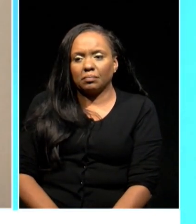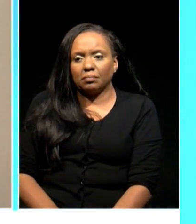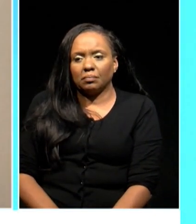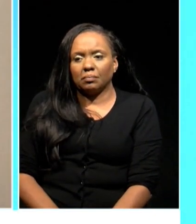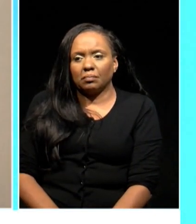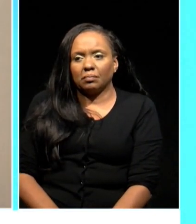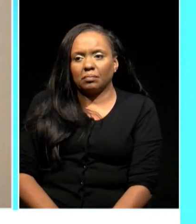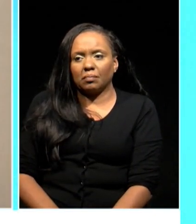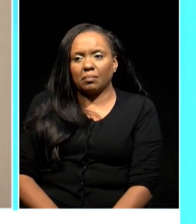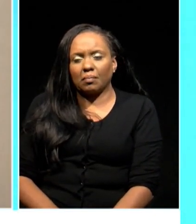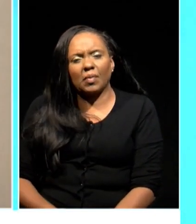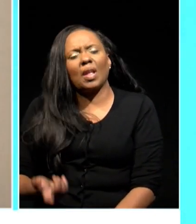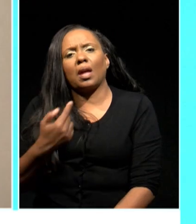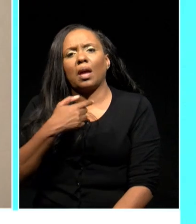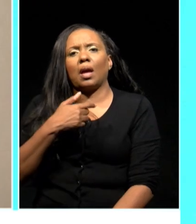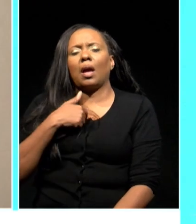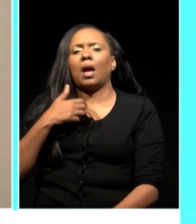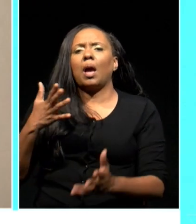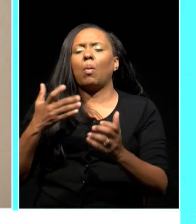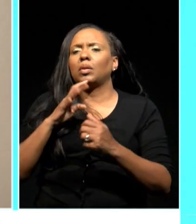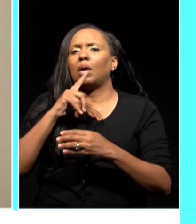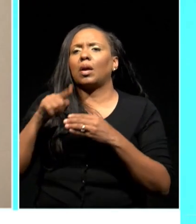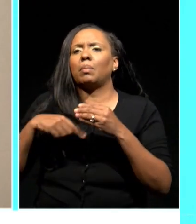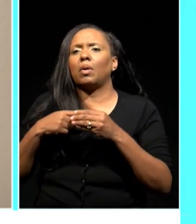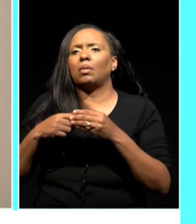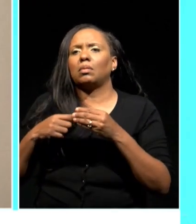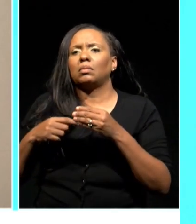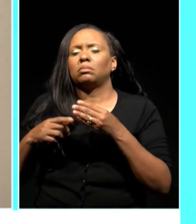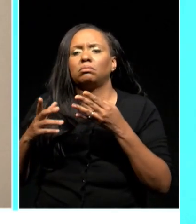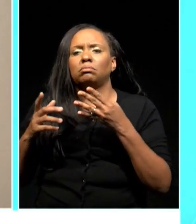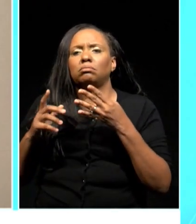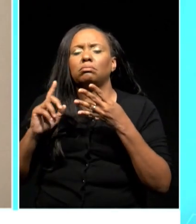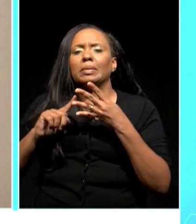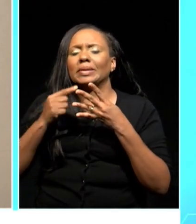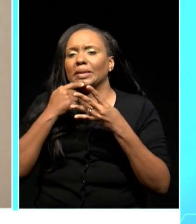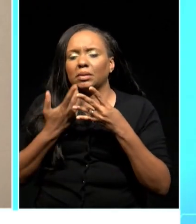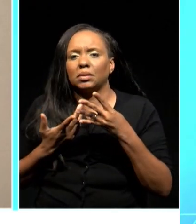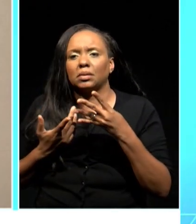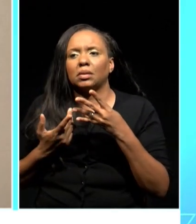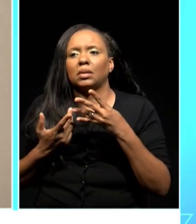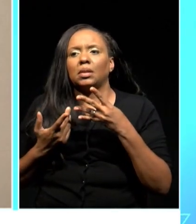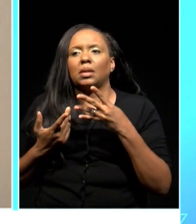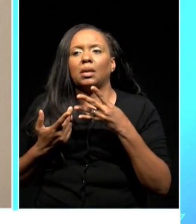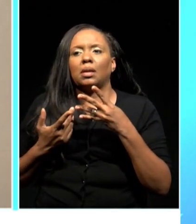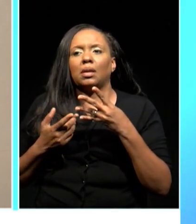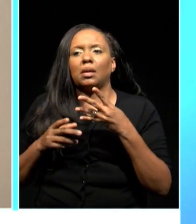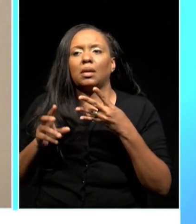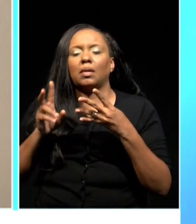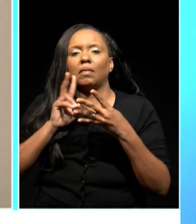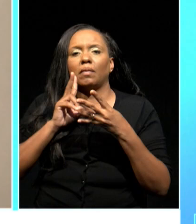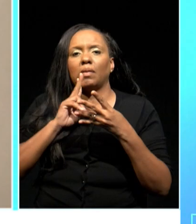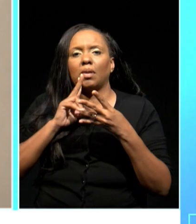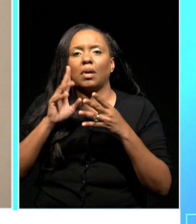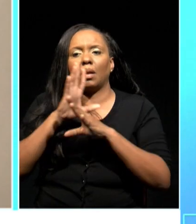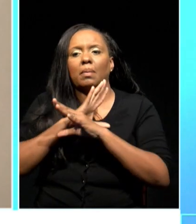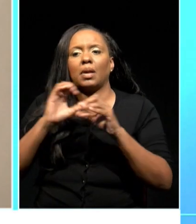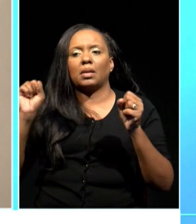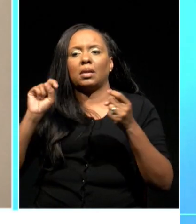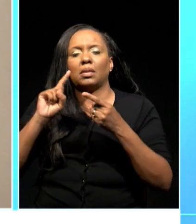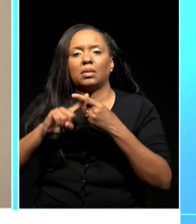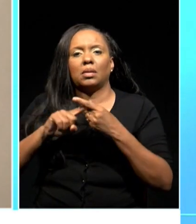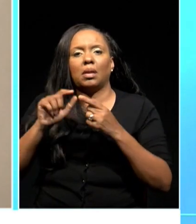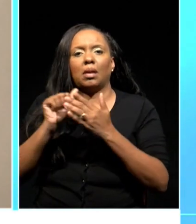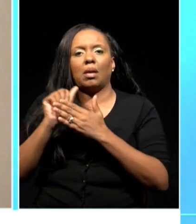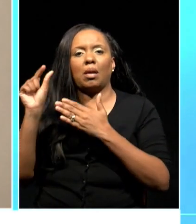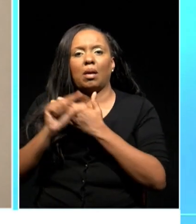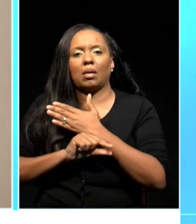immediately resign. I think, given the constitution of the party, she is the president until next August or August 2023. So, what she